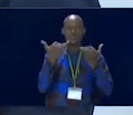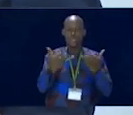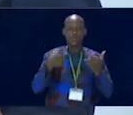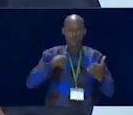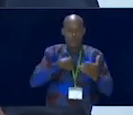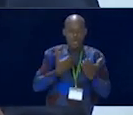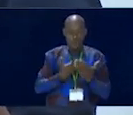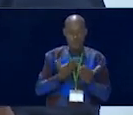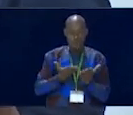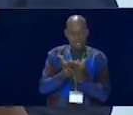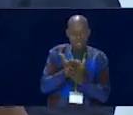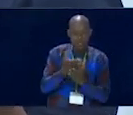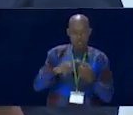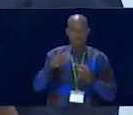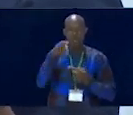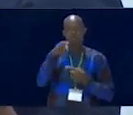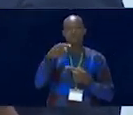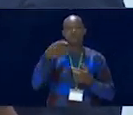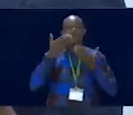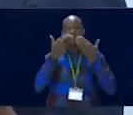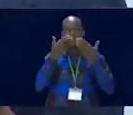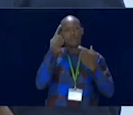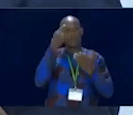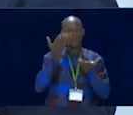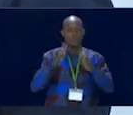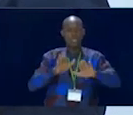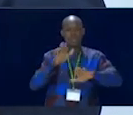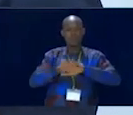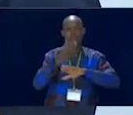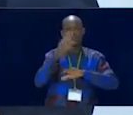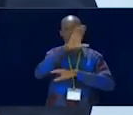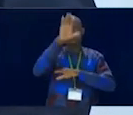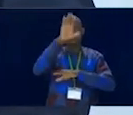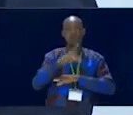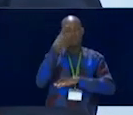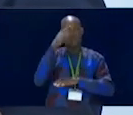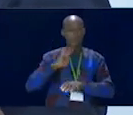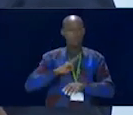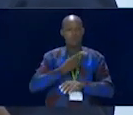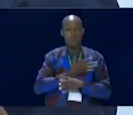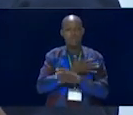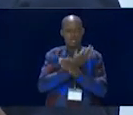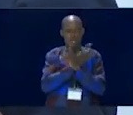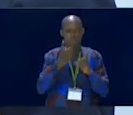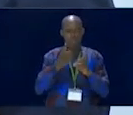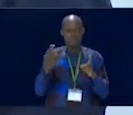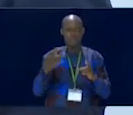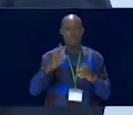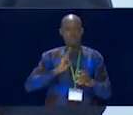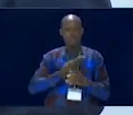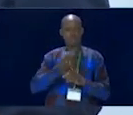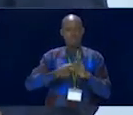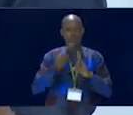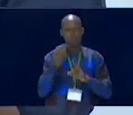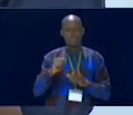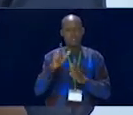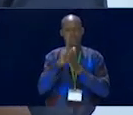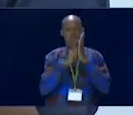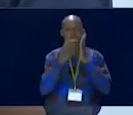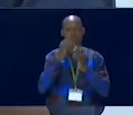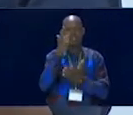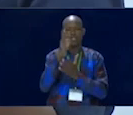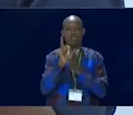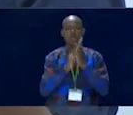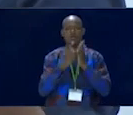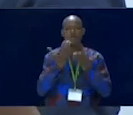to you. Thank you for dying on the cross for us. Thank you for redeeming us from the curse of the law. Father, we say may your name